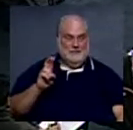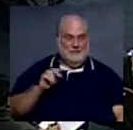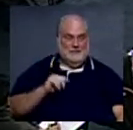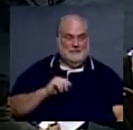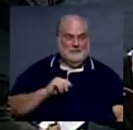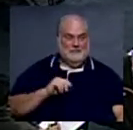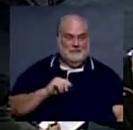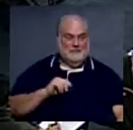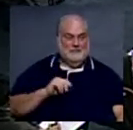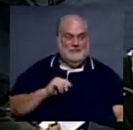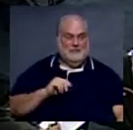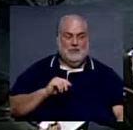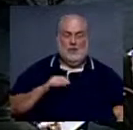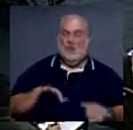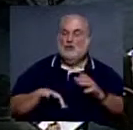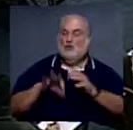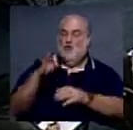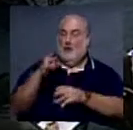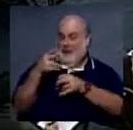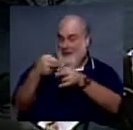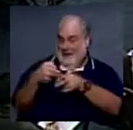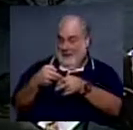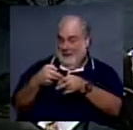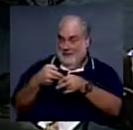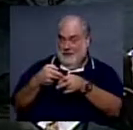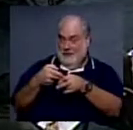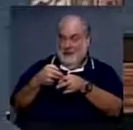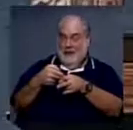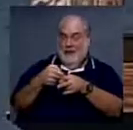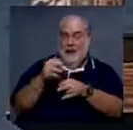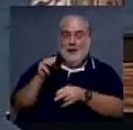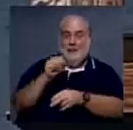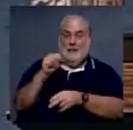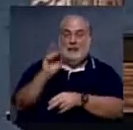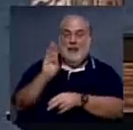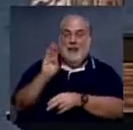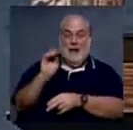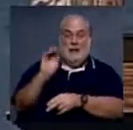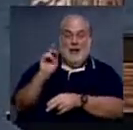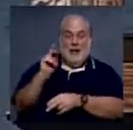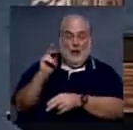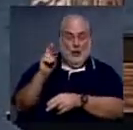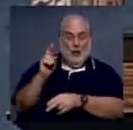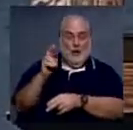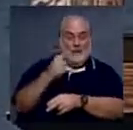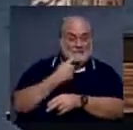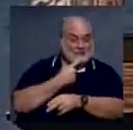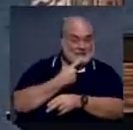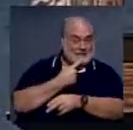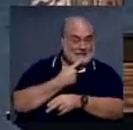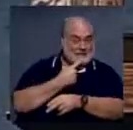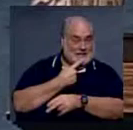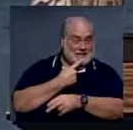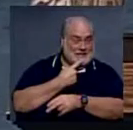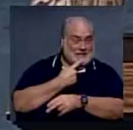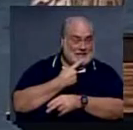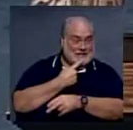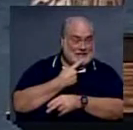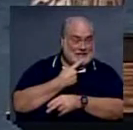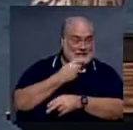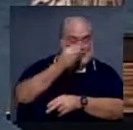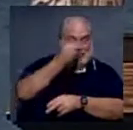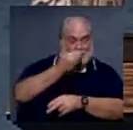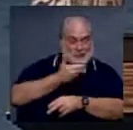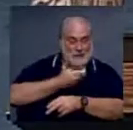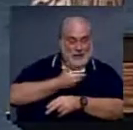And what we're going to do is draw the names, and Ms. Becker has already told us if we drew her name that she wanted to lunch with the